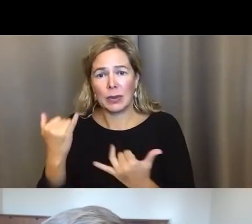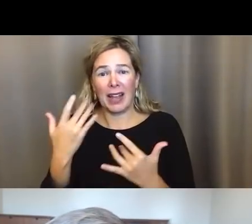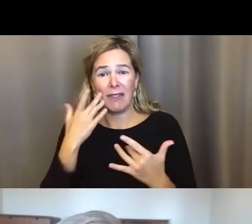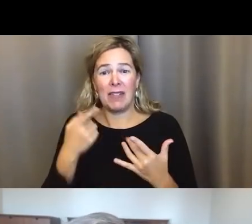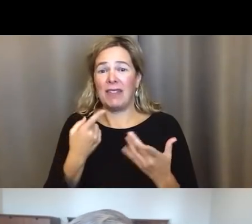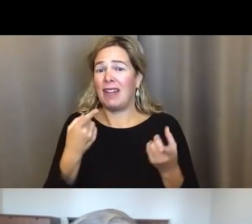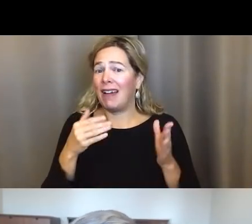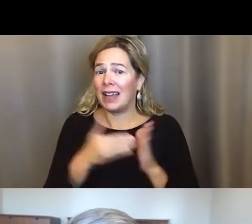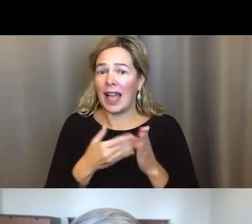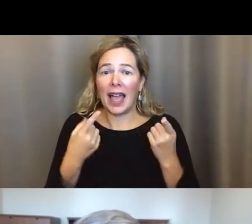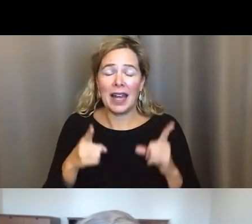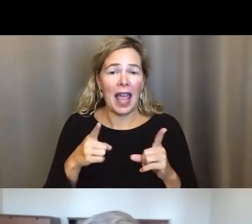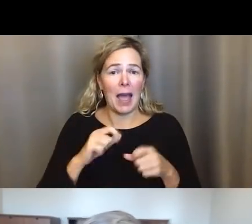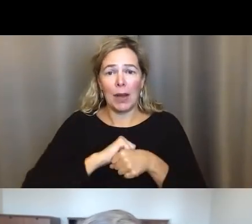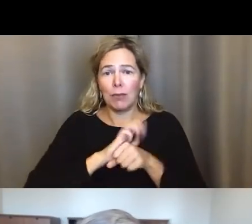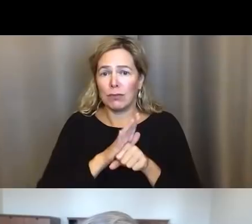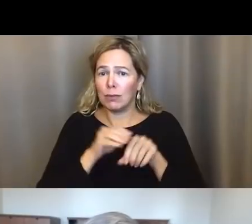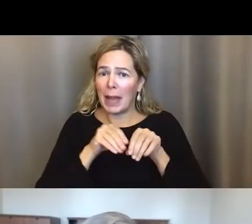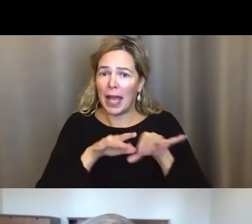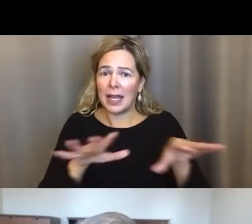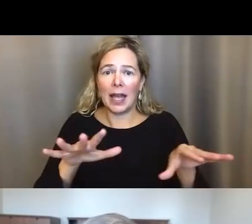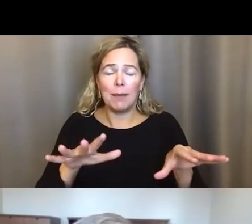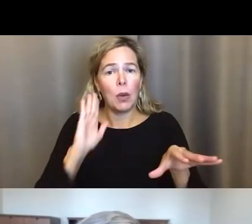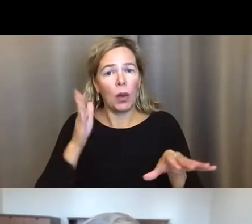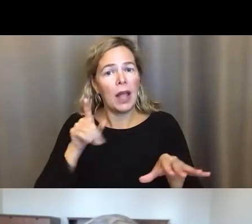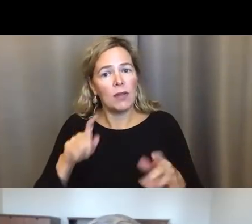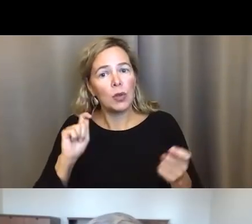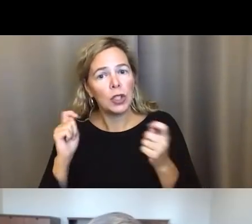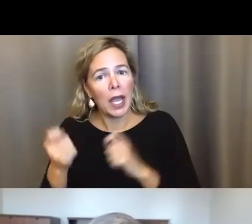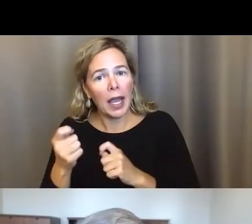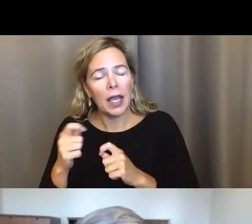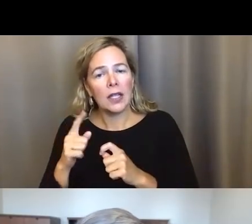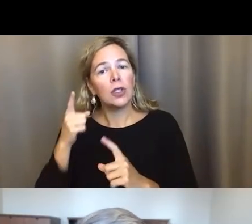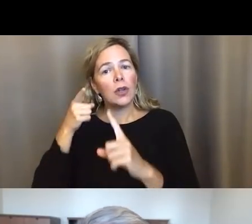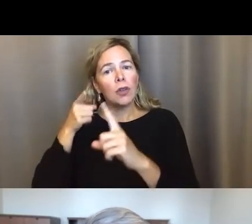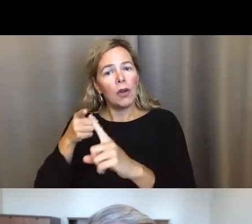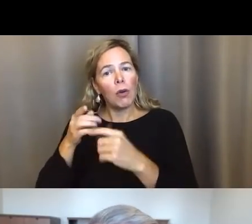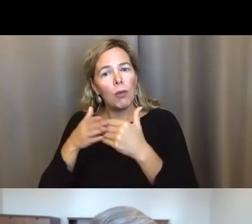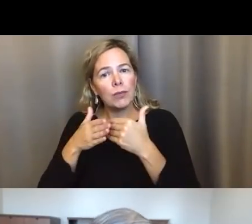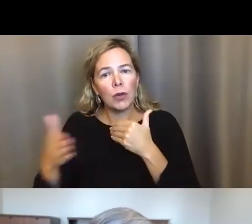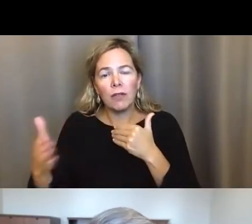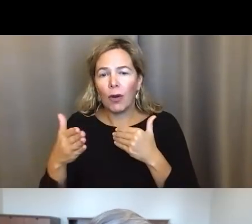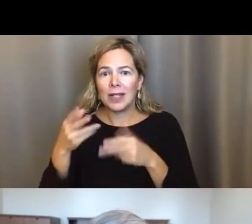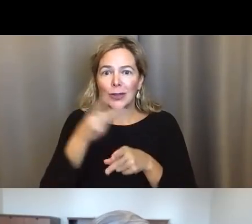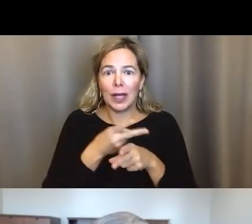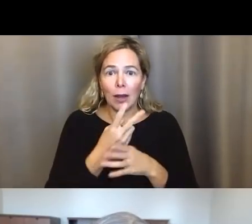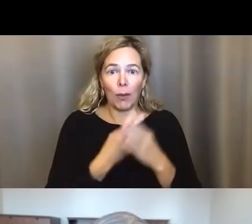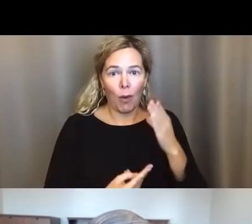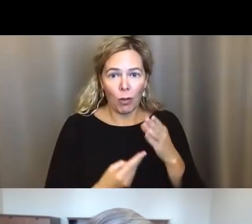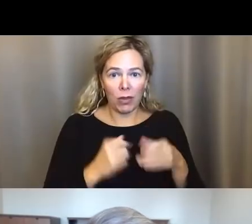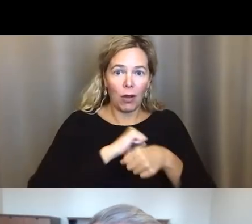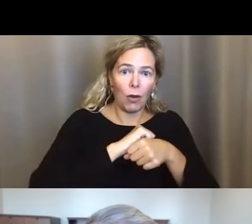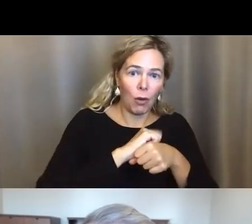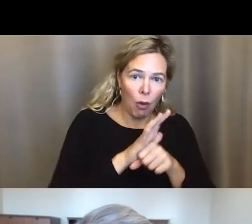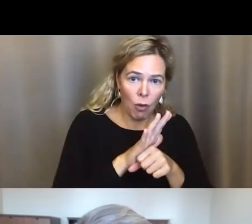resurgent pandemic, we will have to make some changes. And our goal going forward is to be able to take care of both COVID and